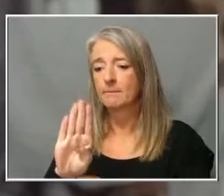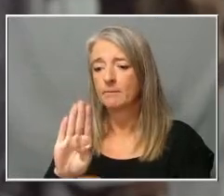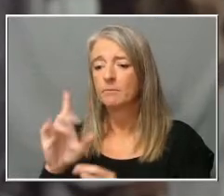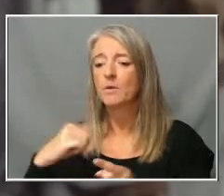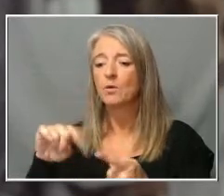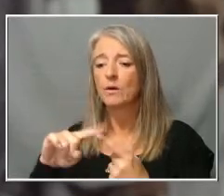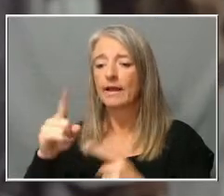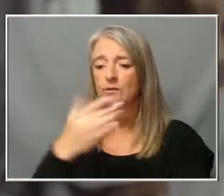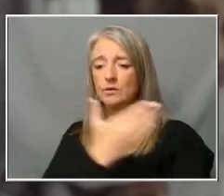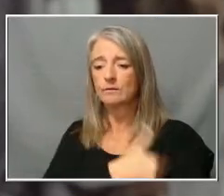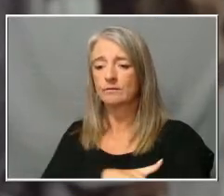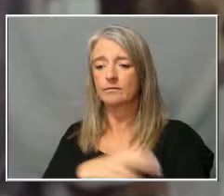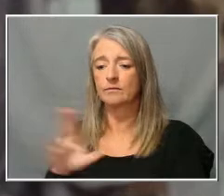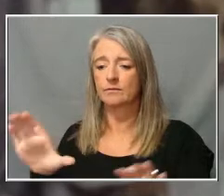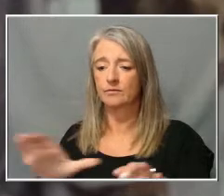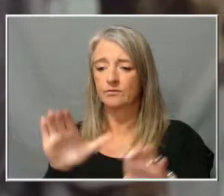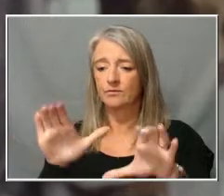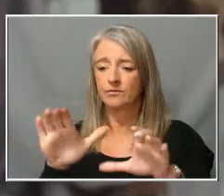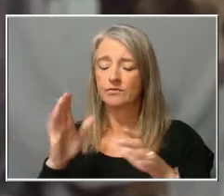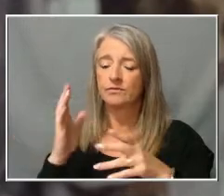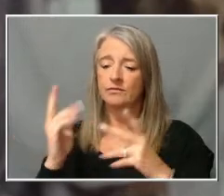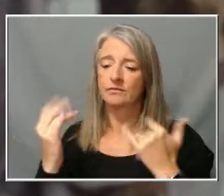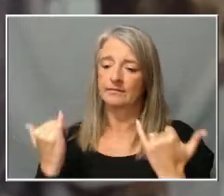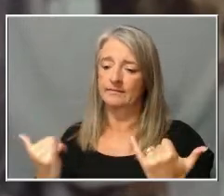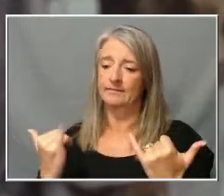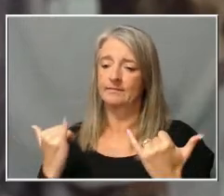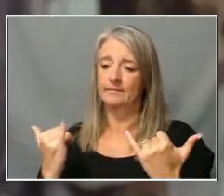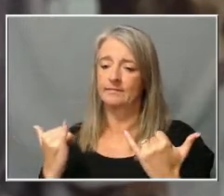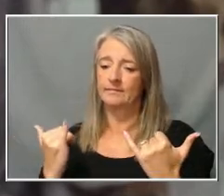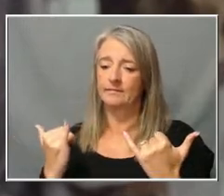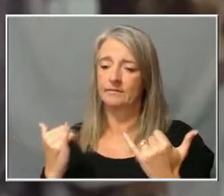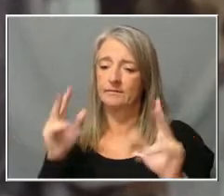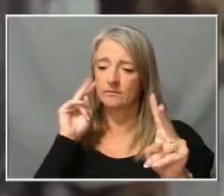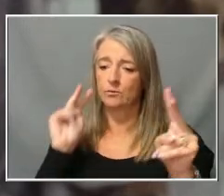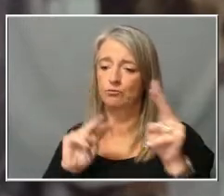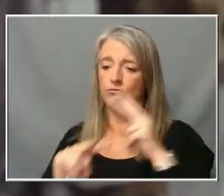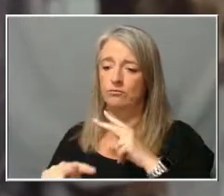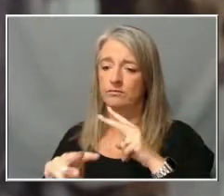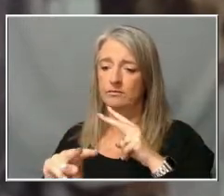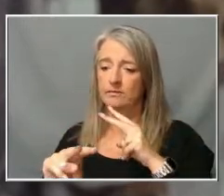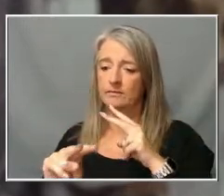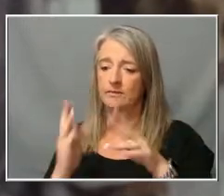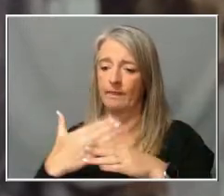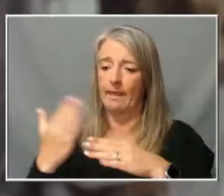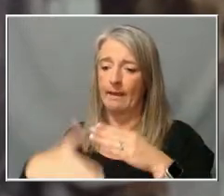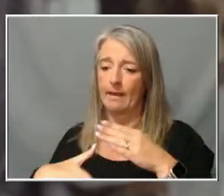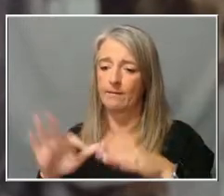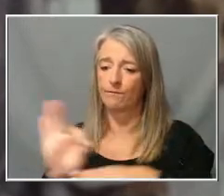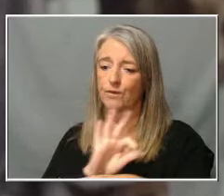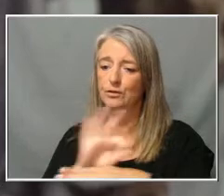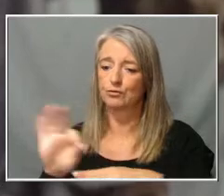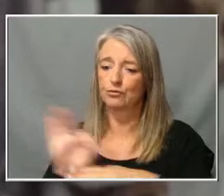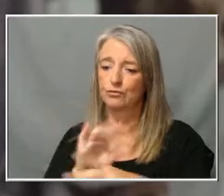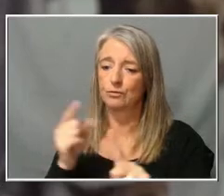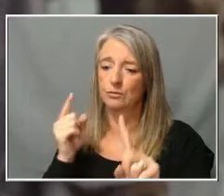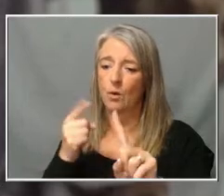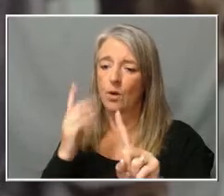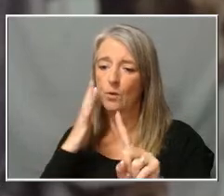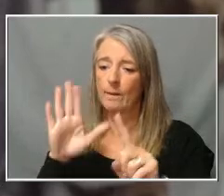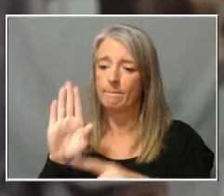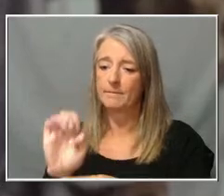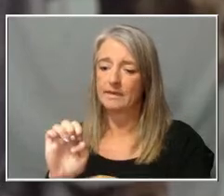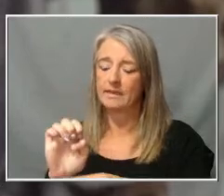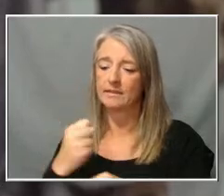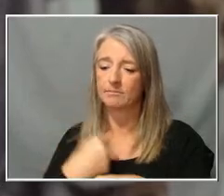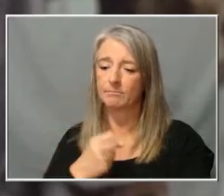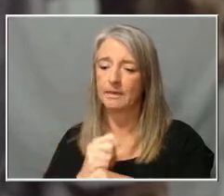limb, we can do it in such a fashion now as to project what the outcome from a functional standpoint will be based on how we're going to